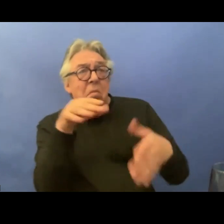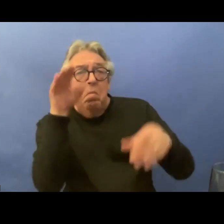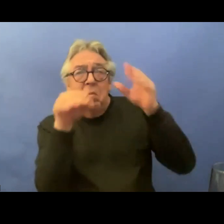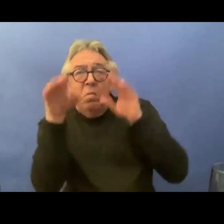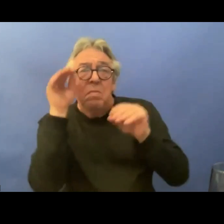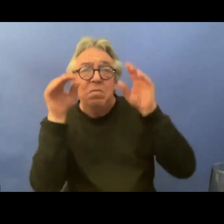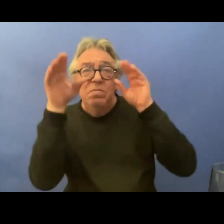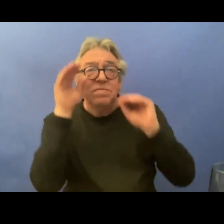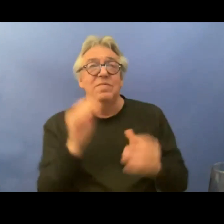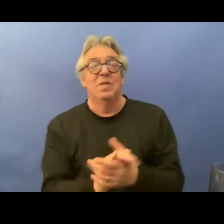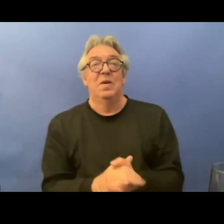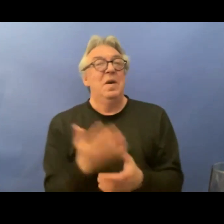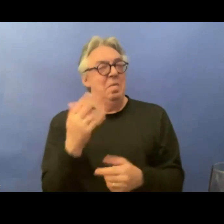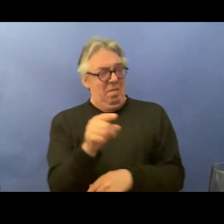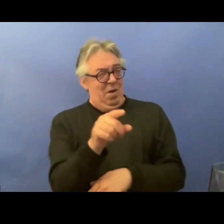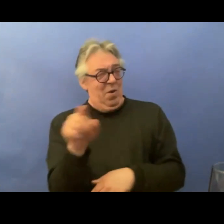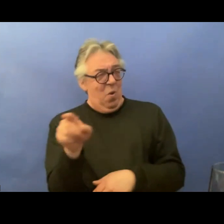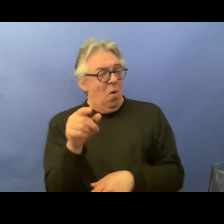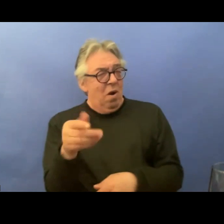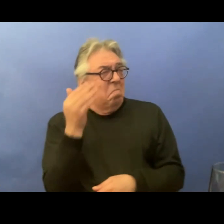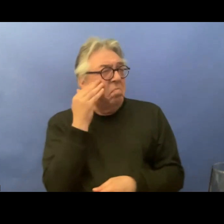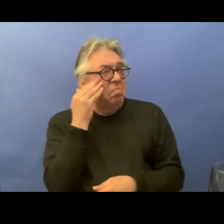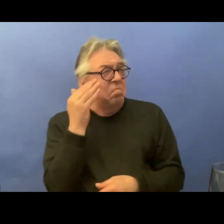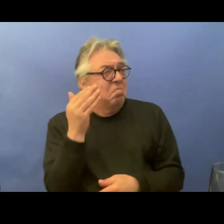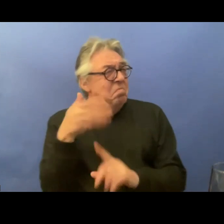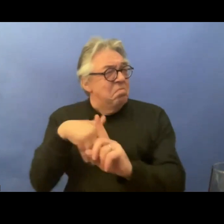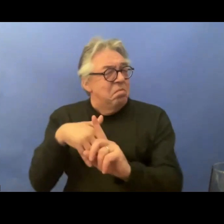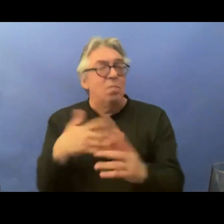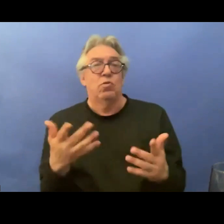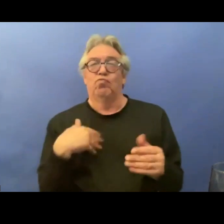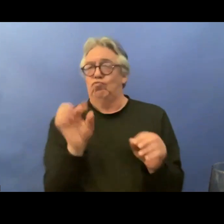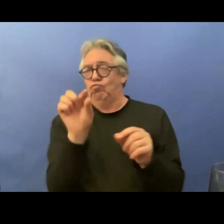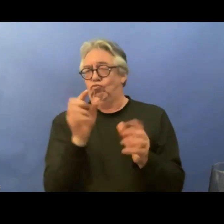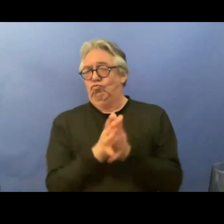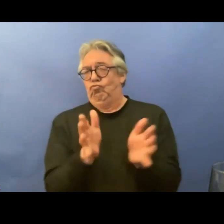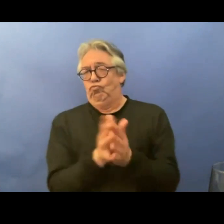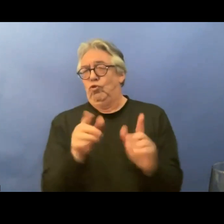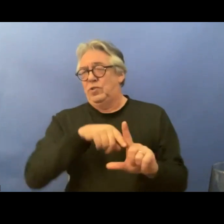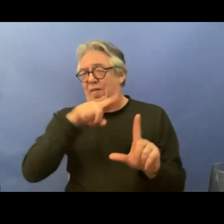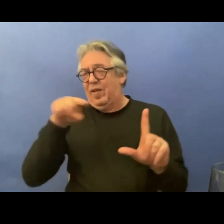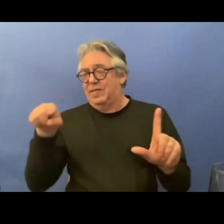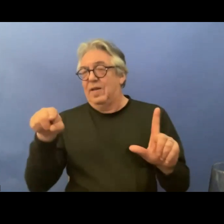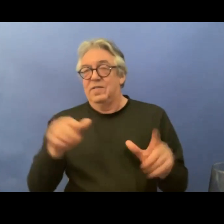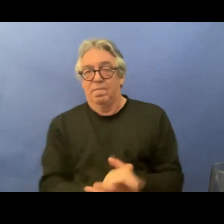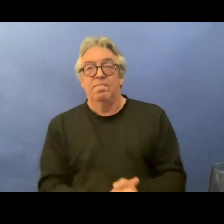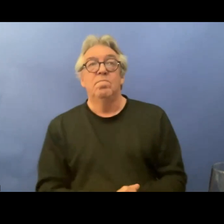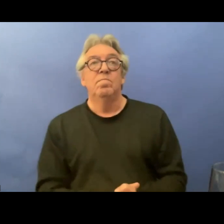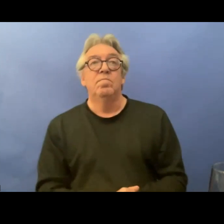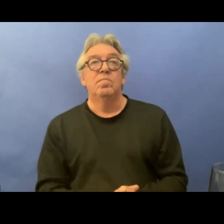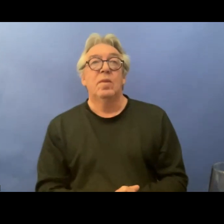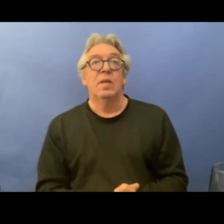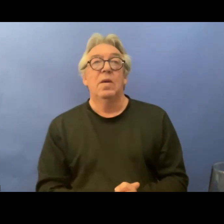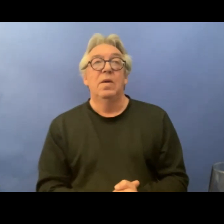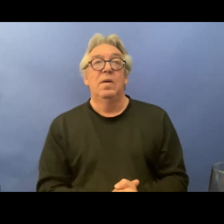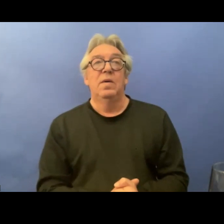colleagues that might be less familiar with the issue, I want to share perhaps some statistics just to put things in context. So it's important to be